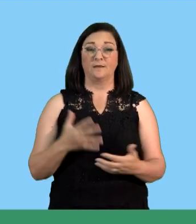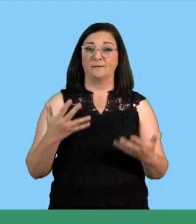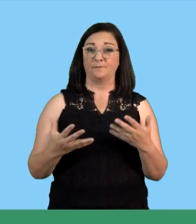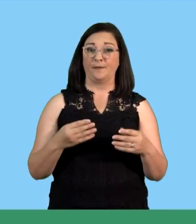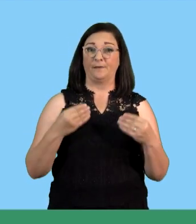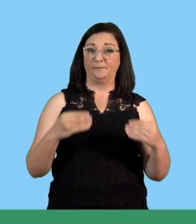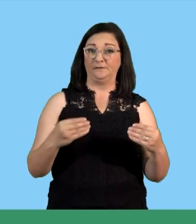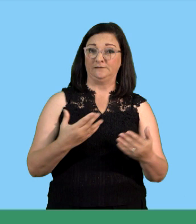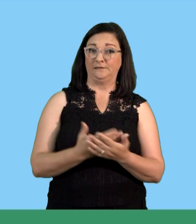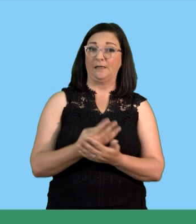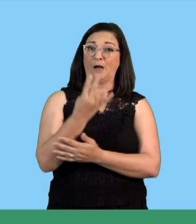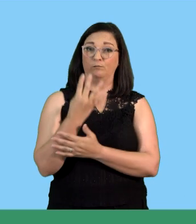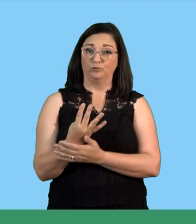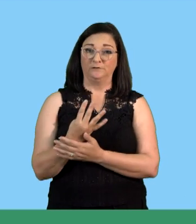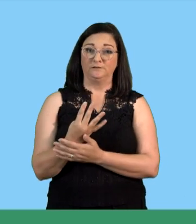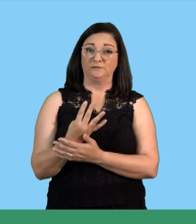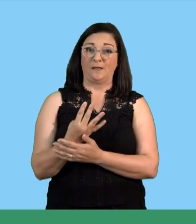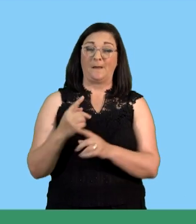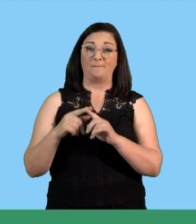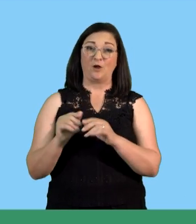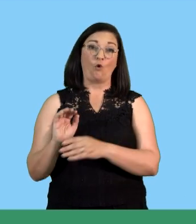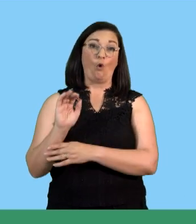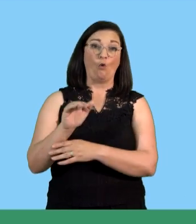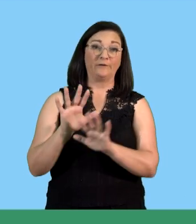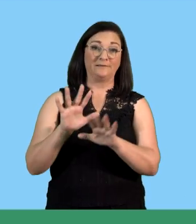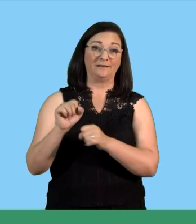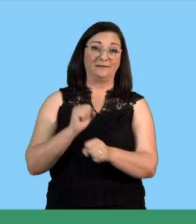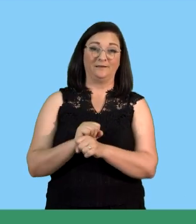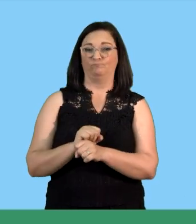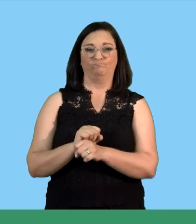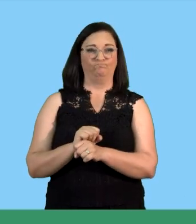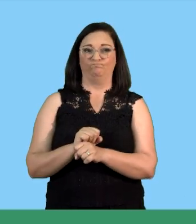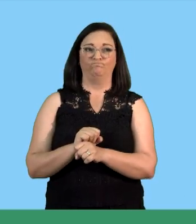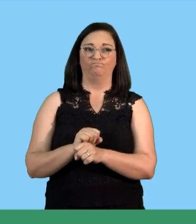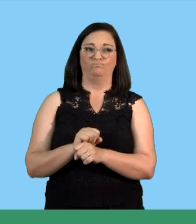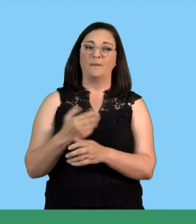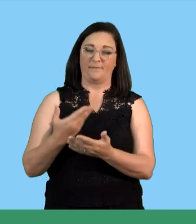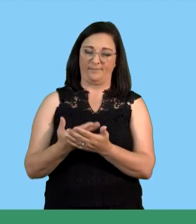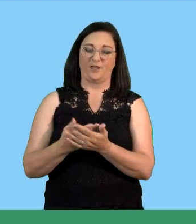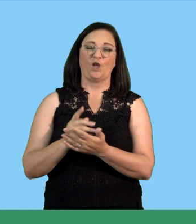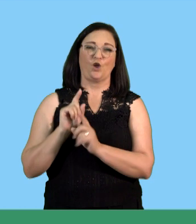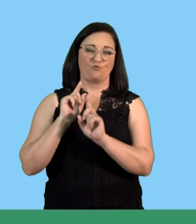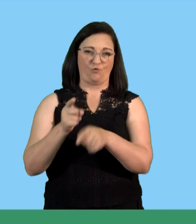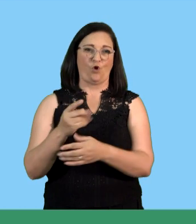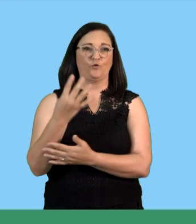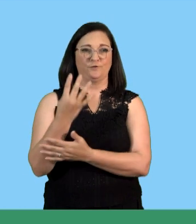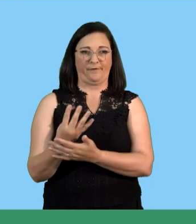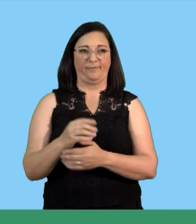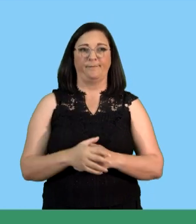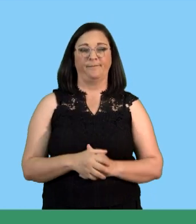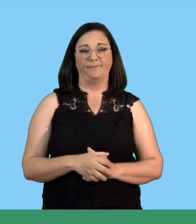may face imprisonment for a period of not exceeding 10 years. Even a year, it's too much for us to be